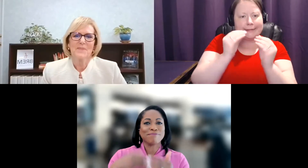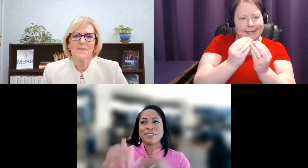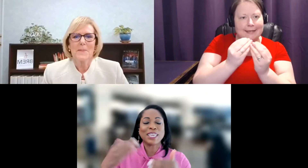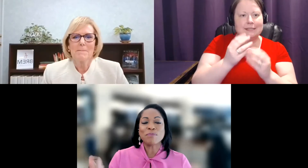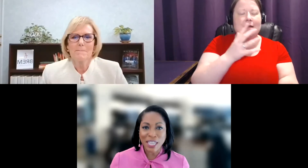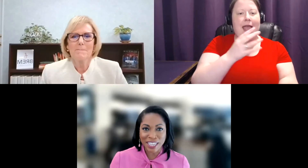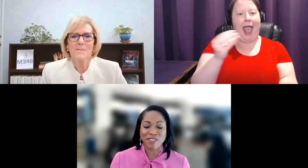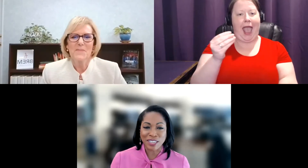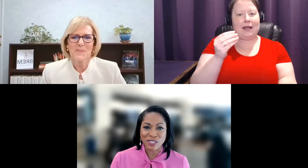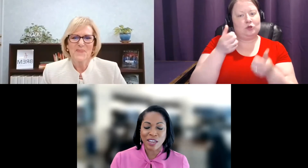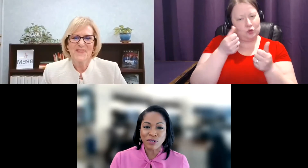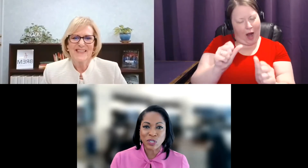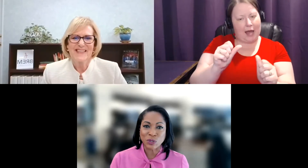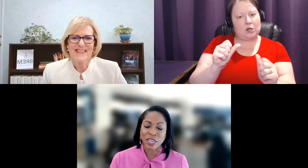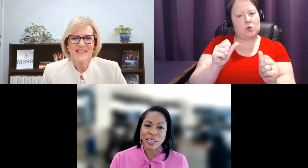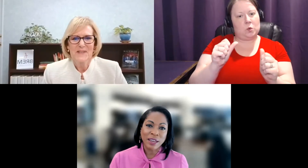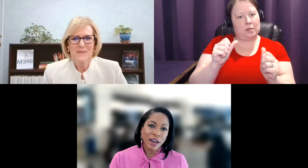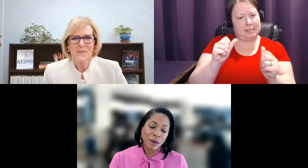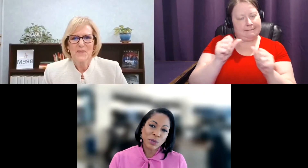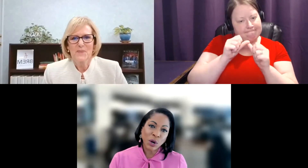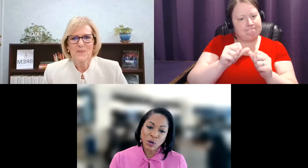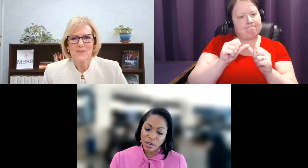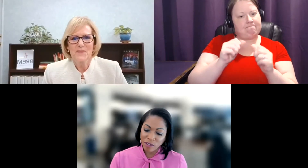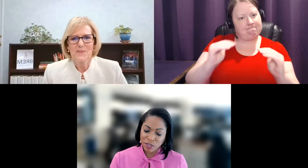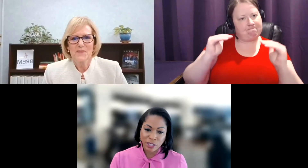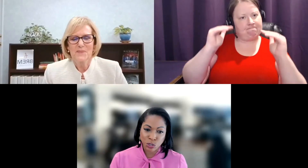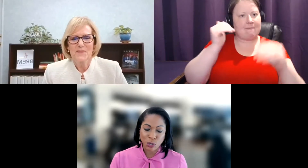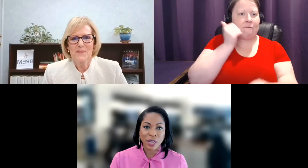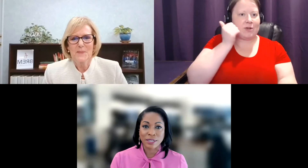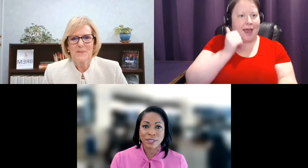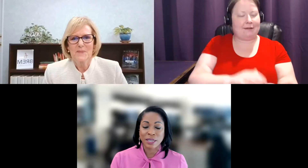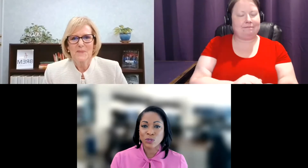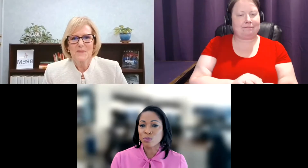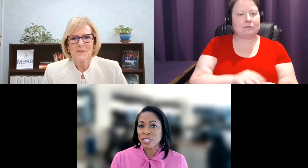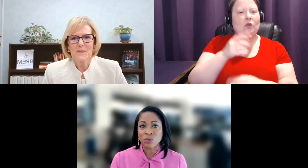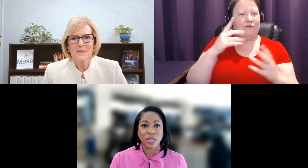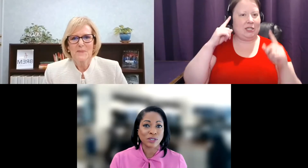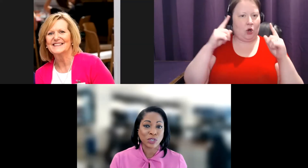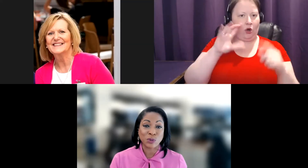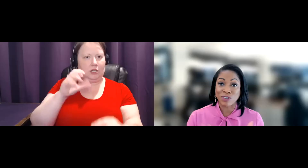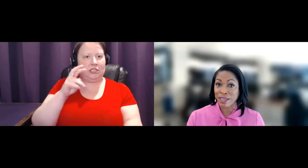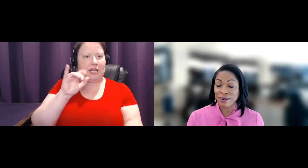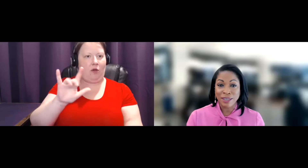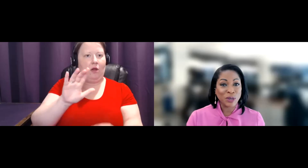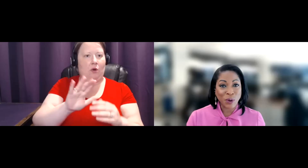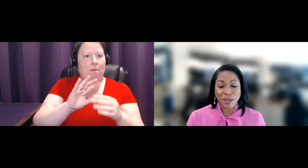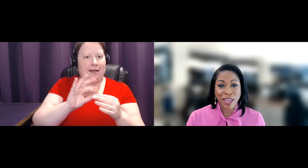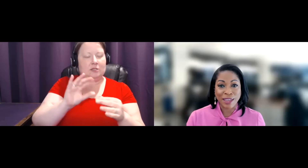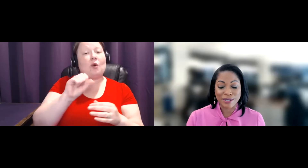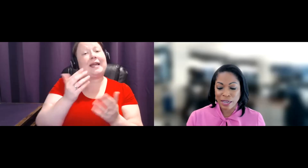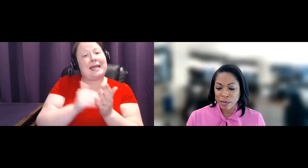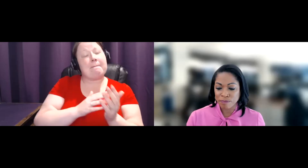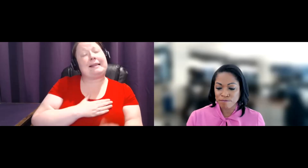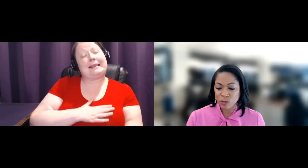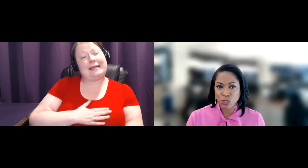keep making advances every single day. You heard everything that Cheryl had to say. So please, we ask you, if you can, go ahead